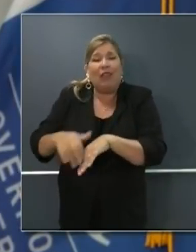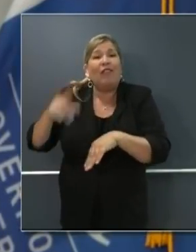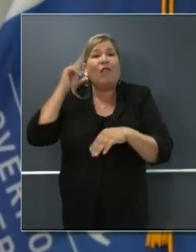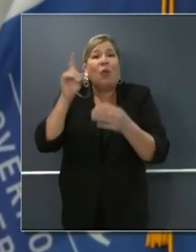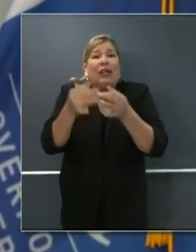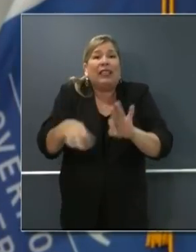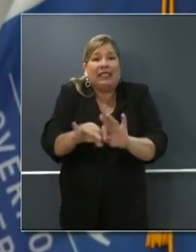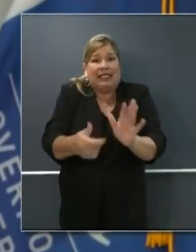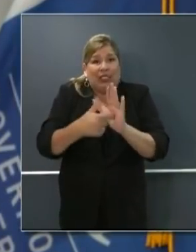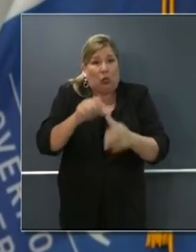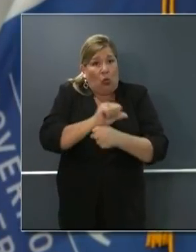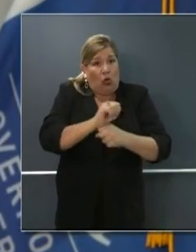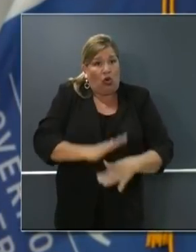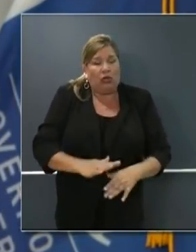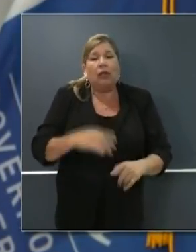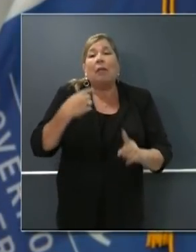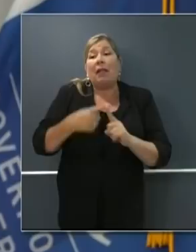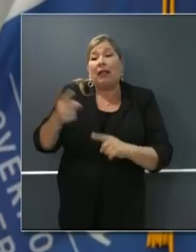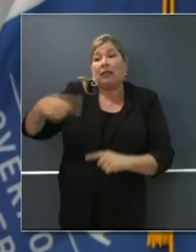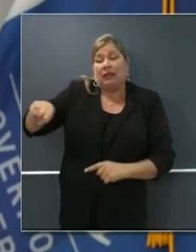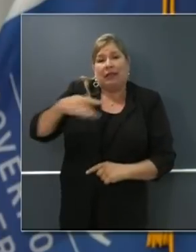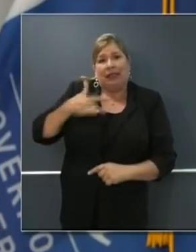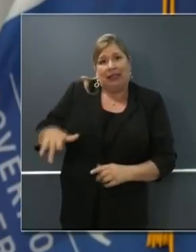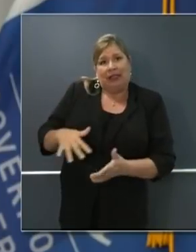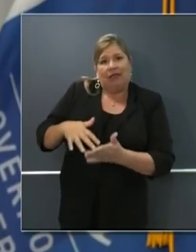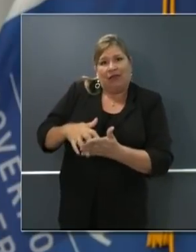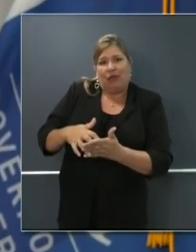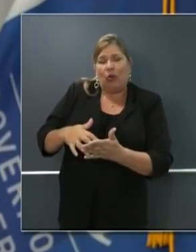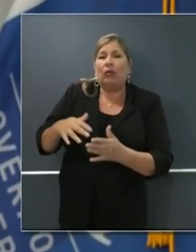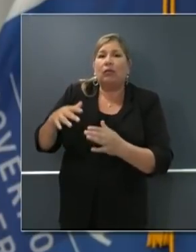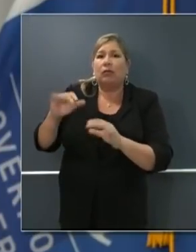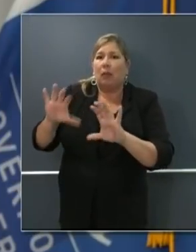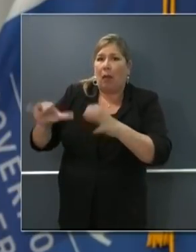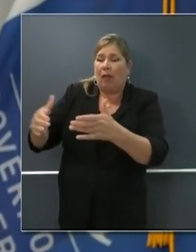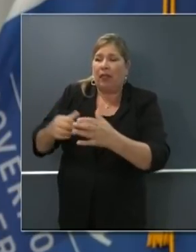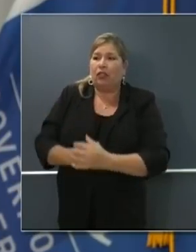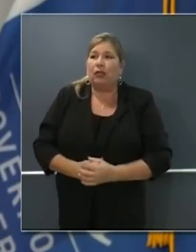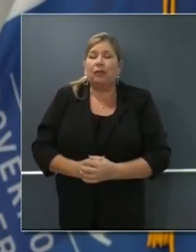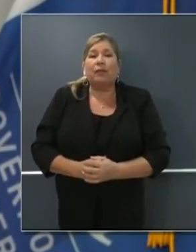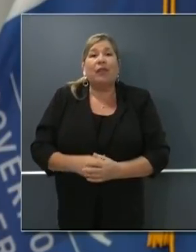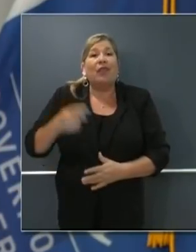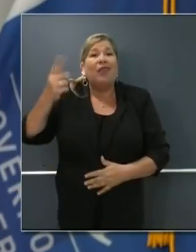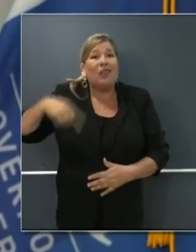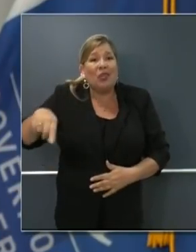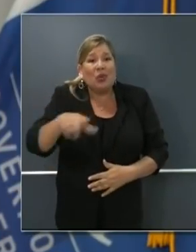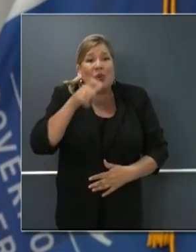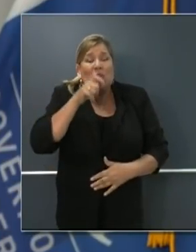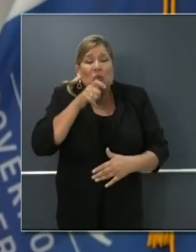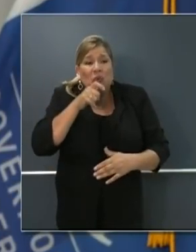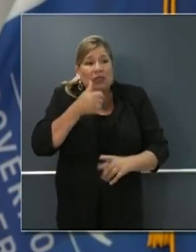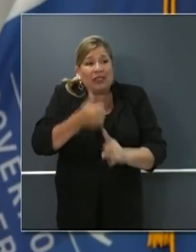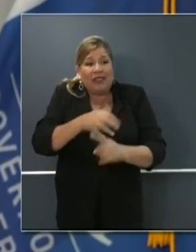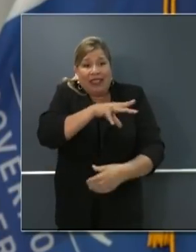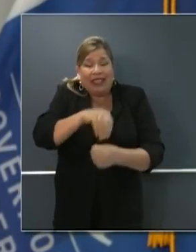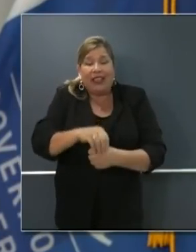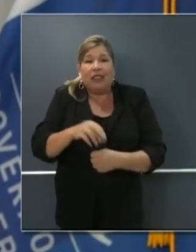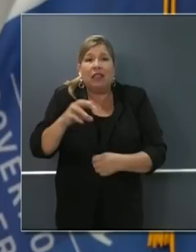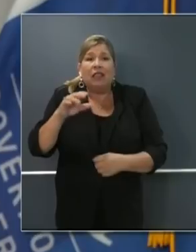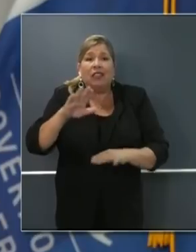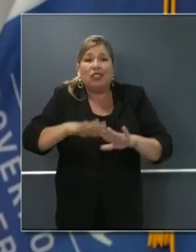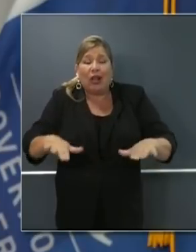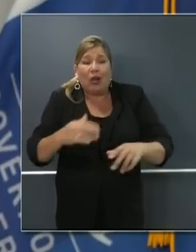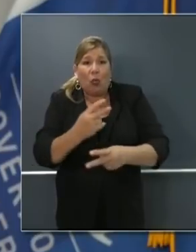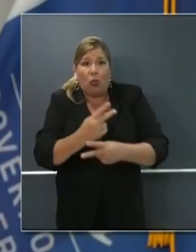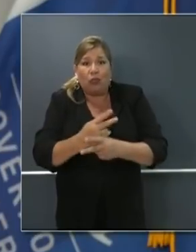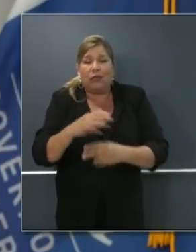and it's also for our vulnerable populations. Those that have been engaged in our child welfare system at risk of abuse and neglect, those who are